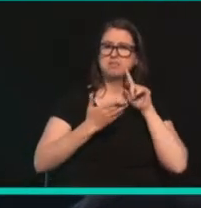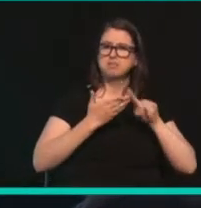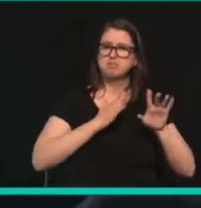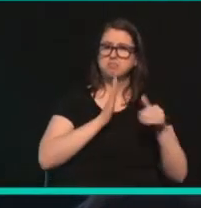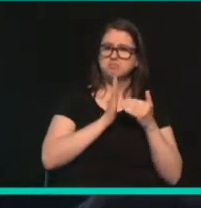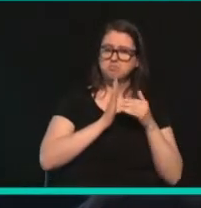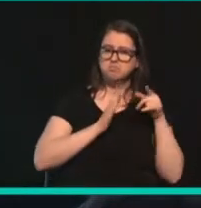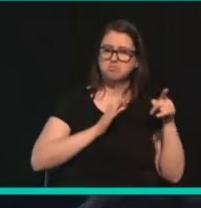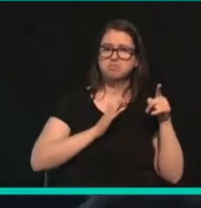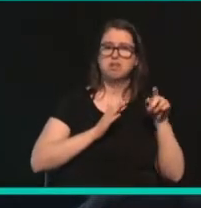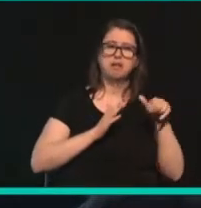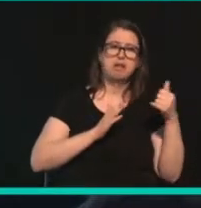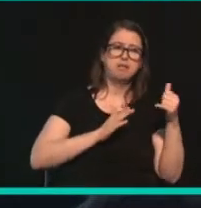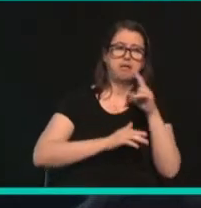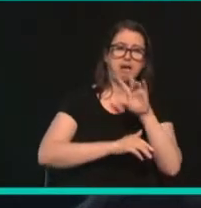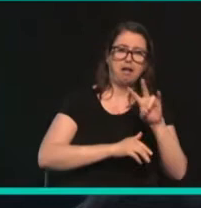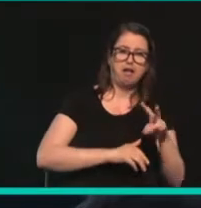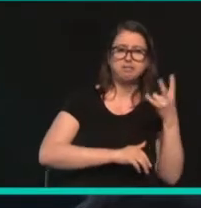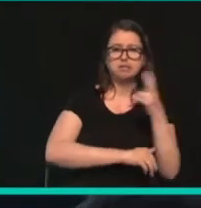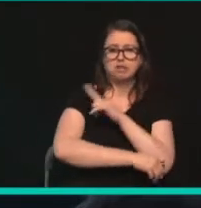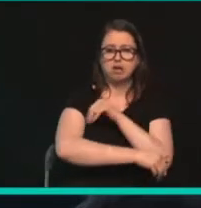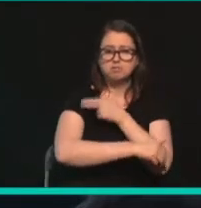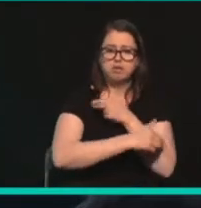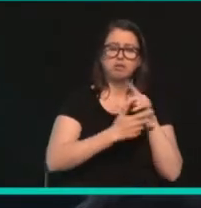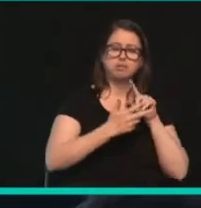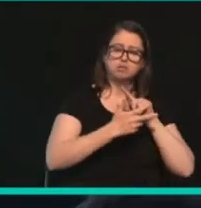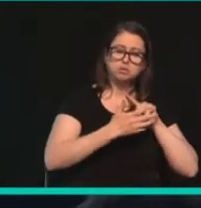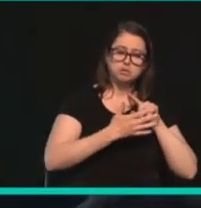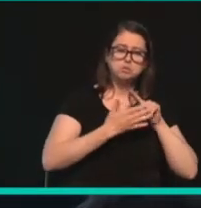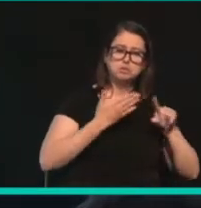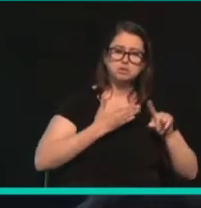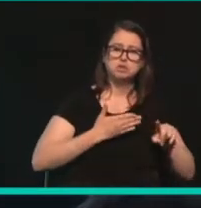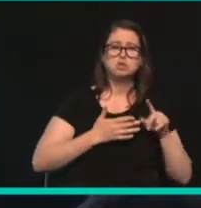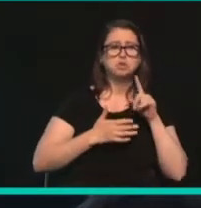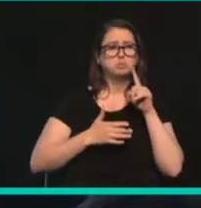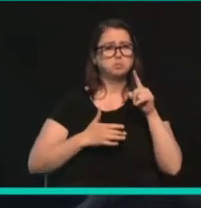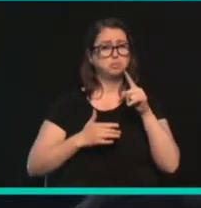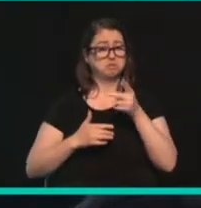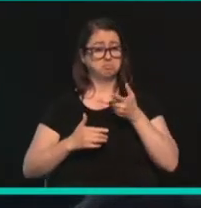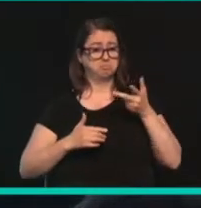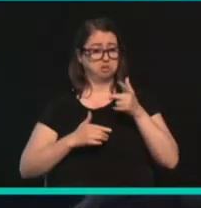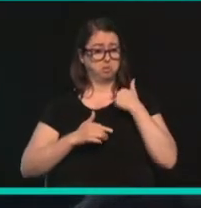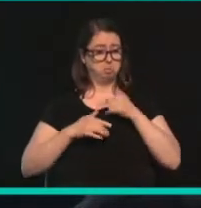Sydney Adventist Hospital. And we're going to be starting to work more closely together so we can